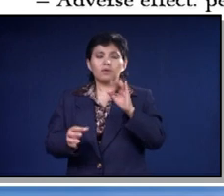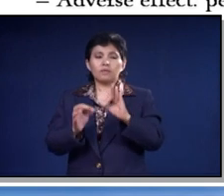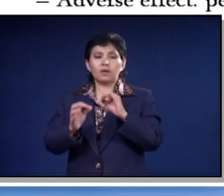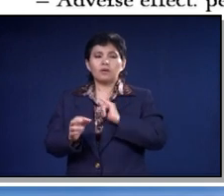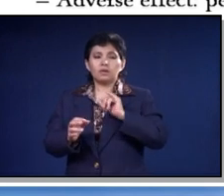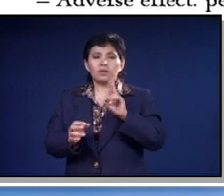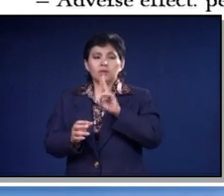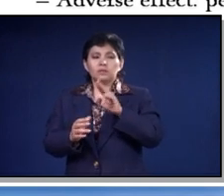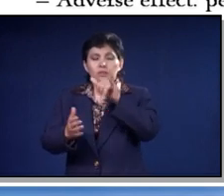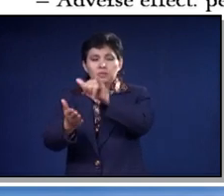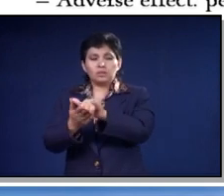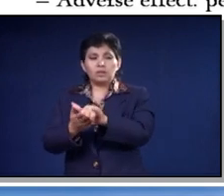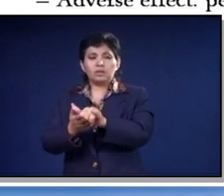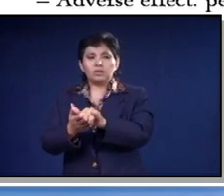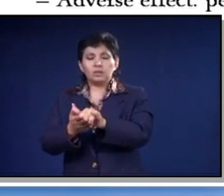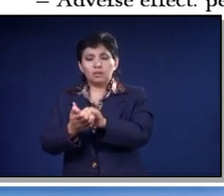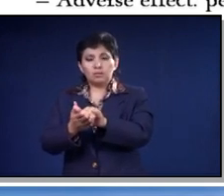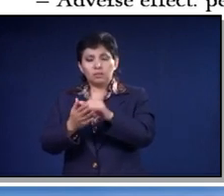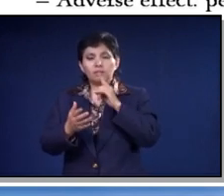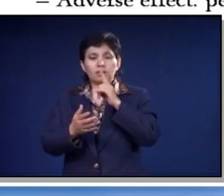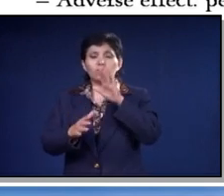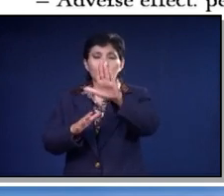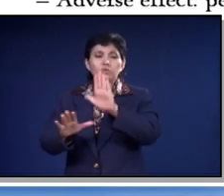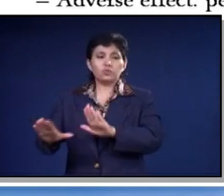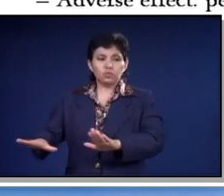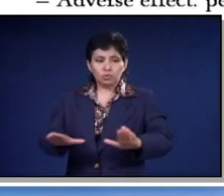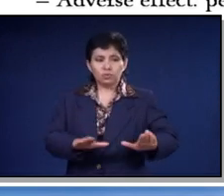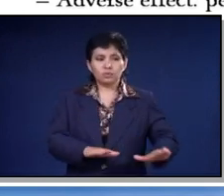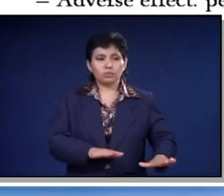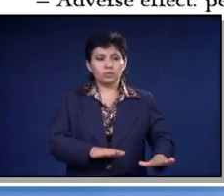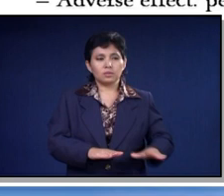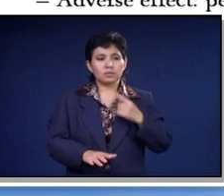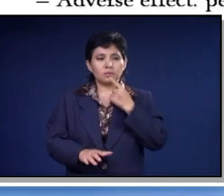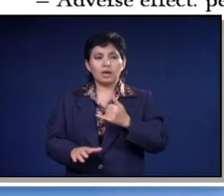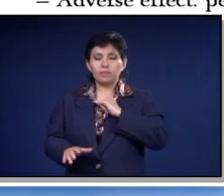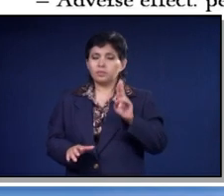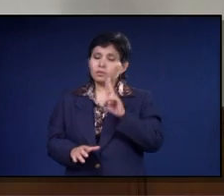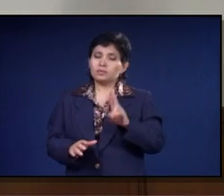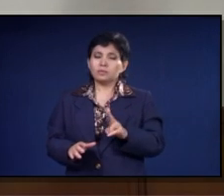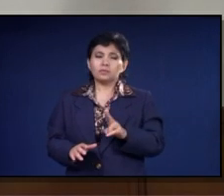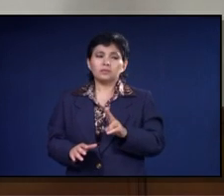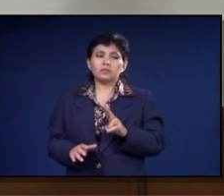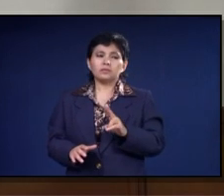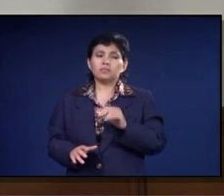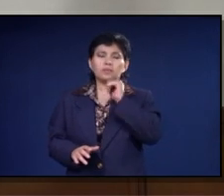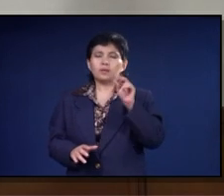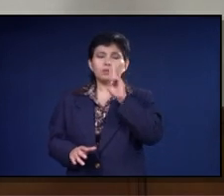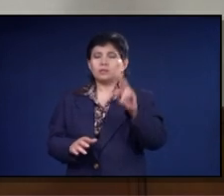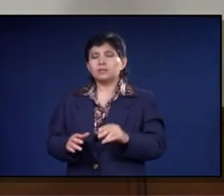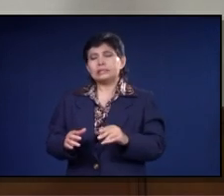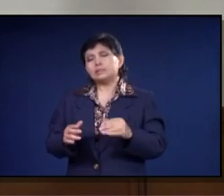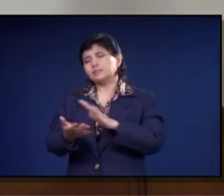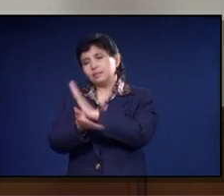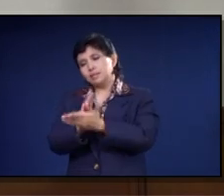useless, okay? And in fact, your children would listen and say, I am useless, and really make it happen for